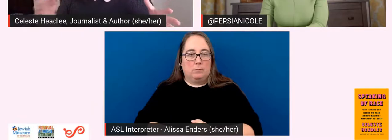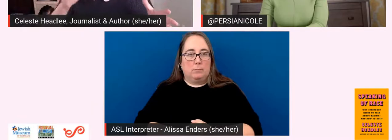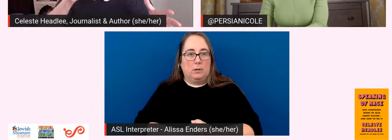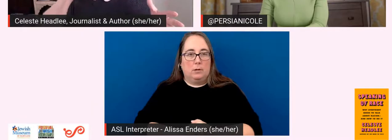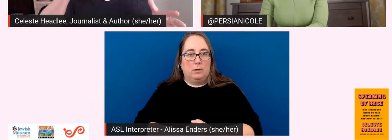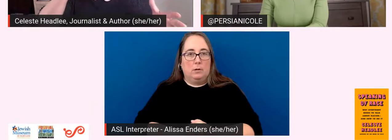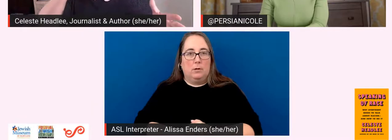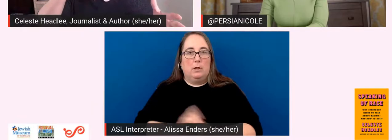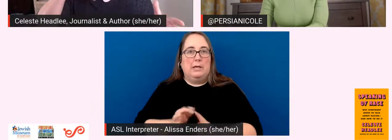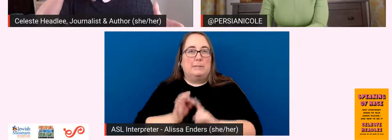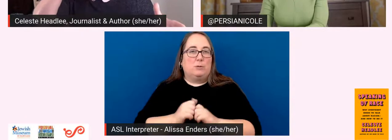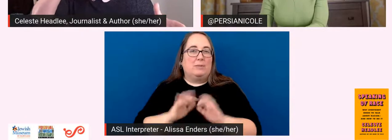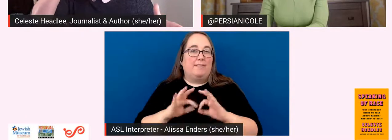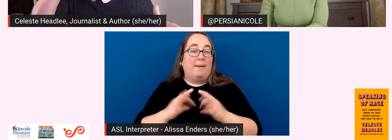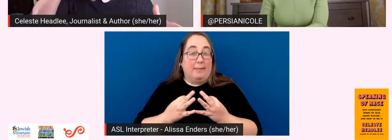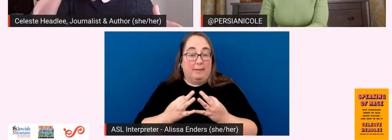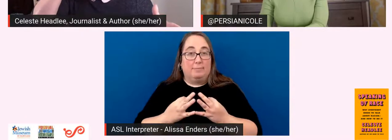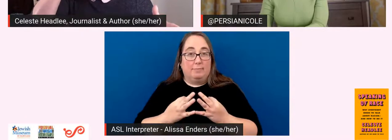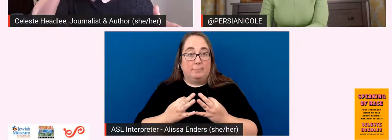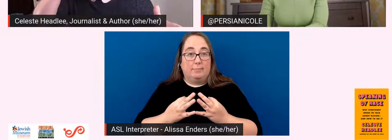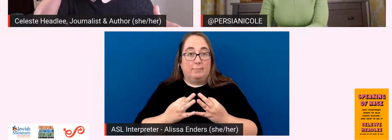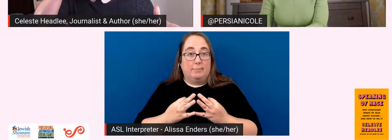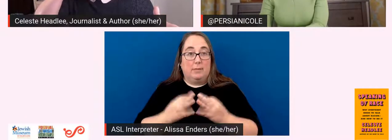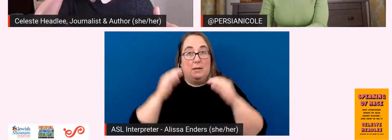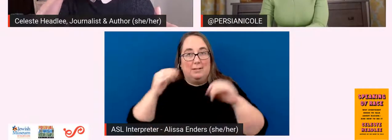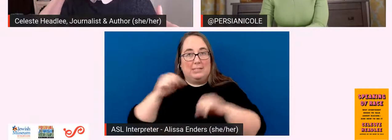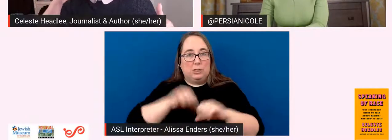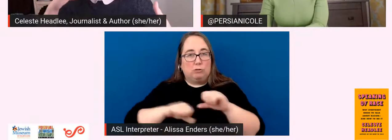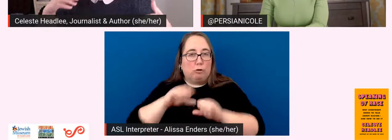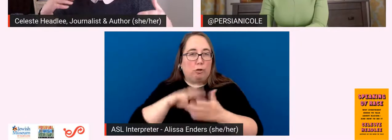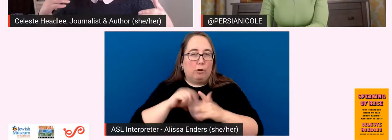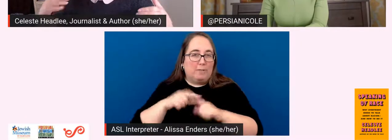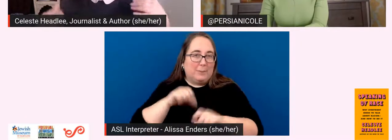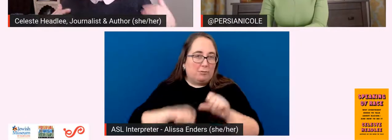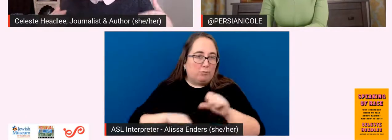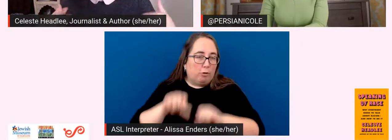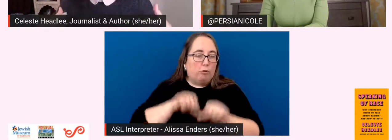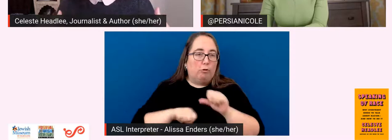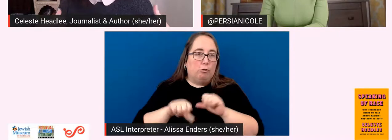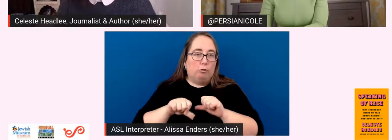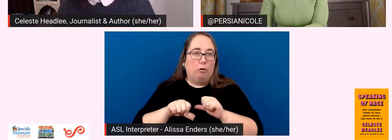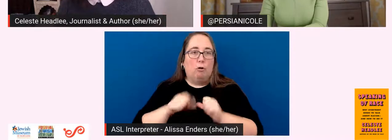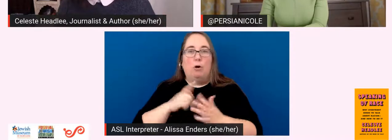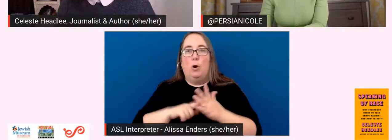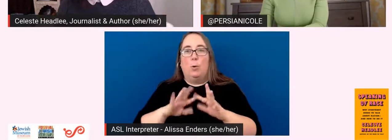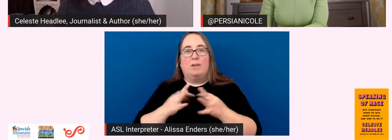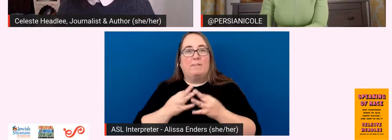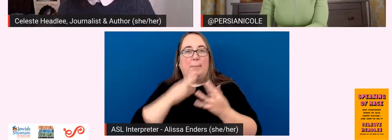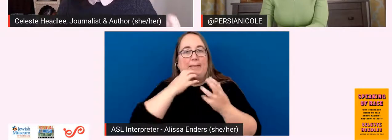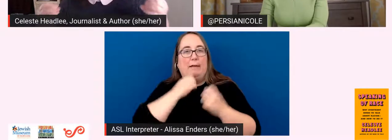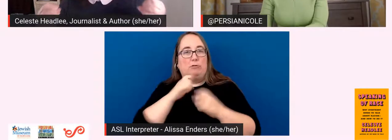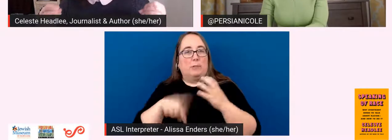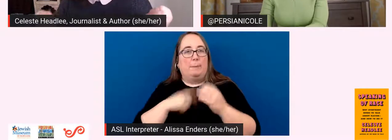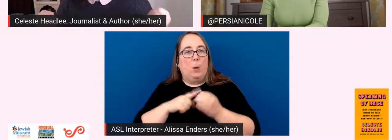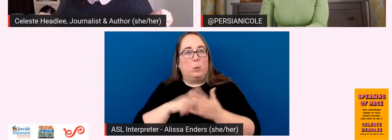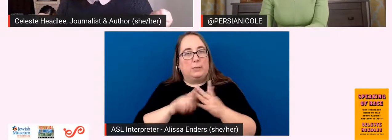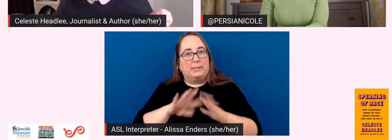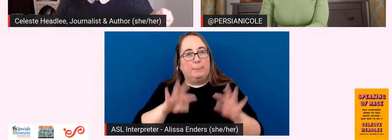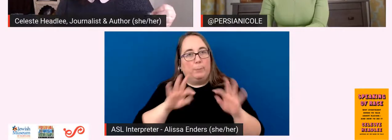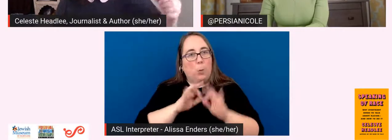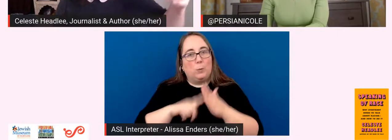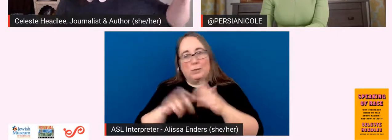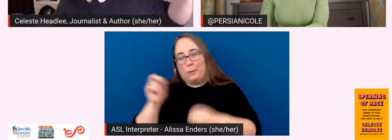family groups, where you're literally teaching each other and learning from each other what your family cares about, what matters, and what is